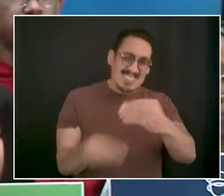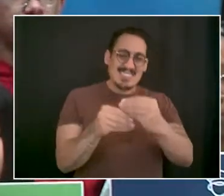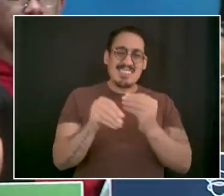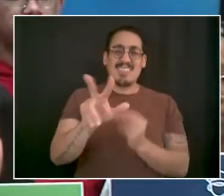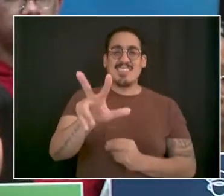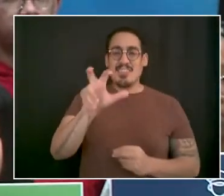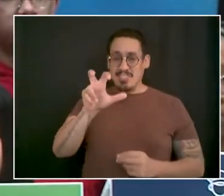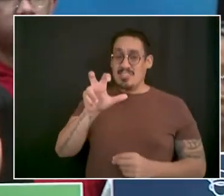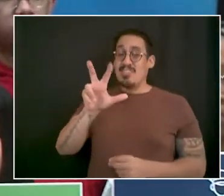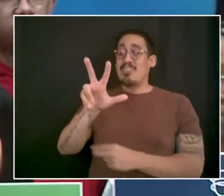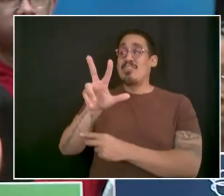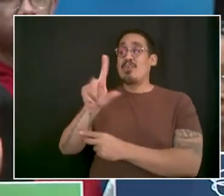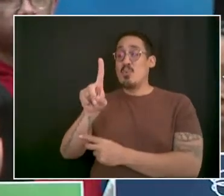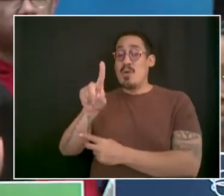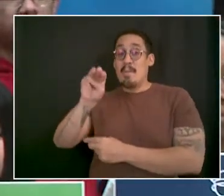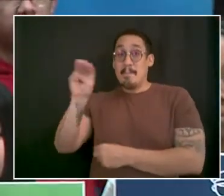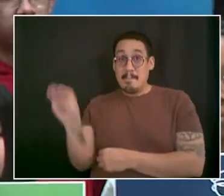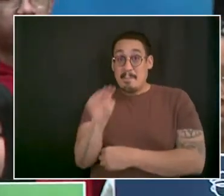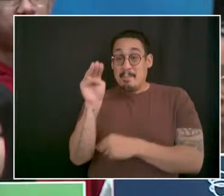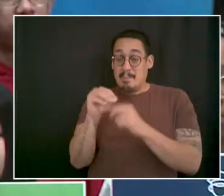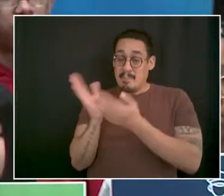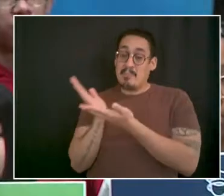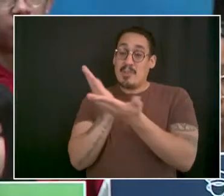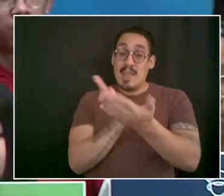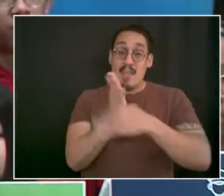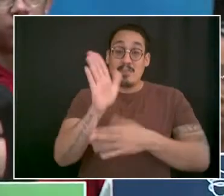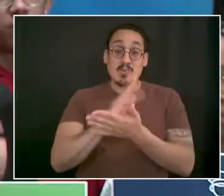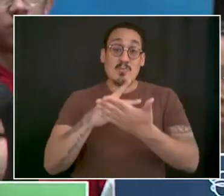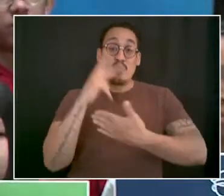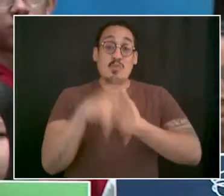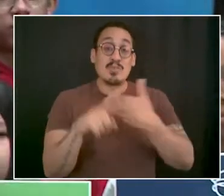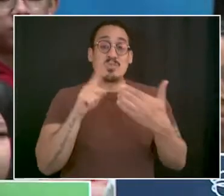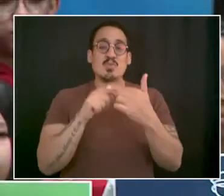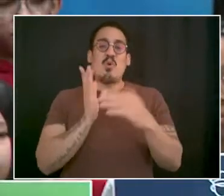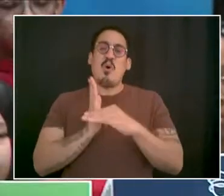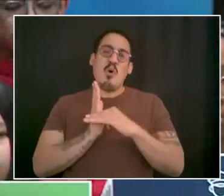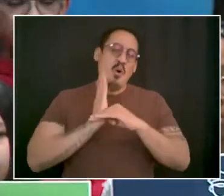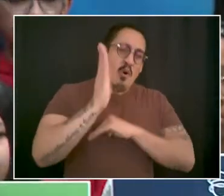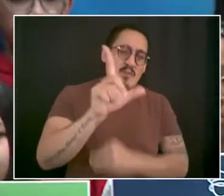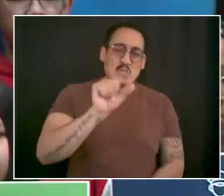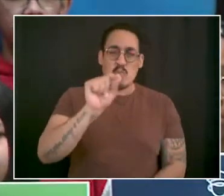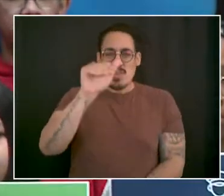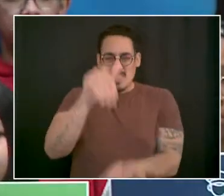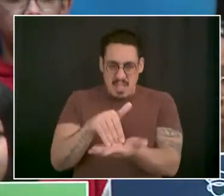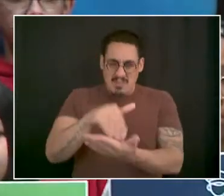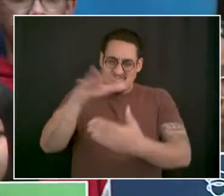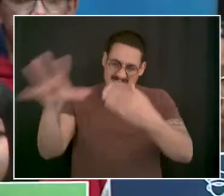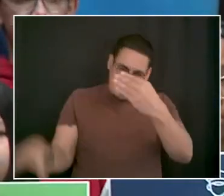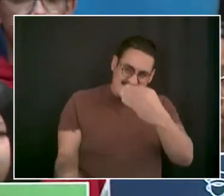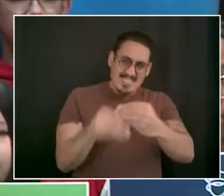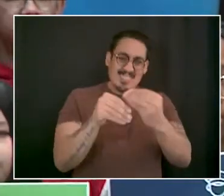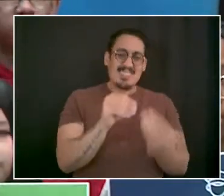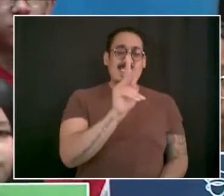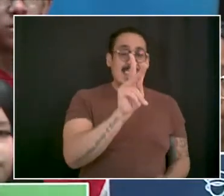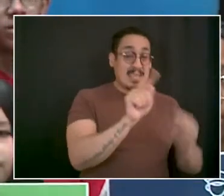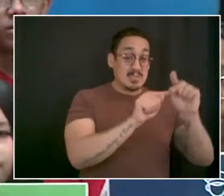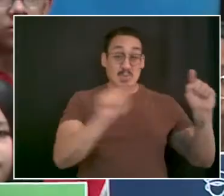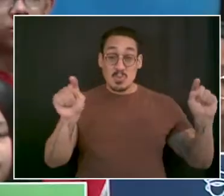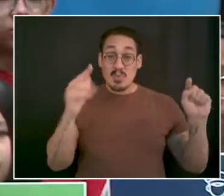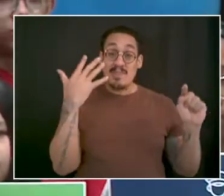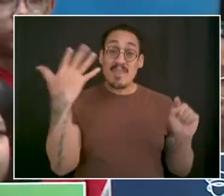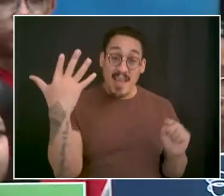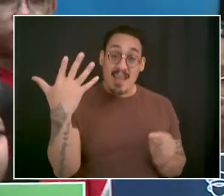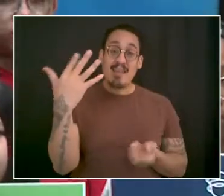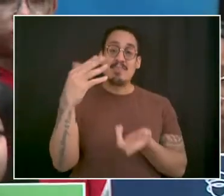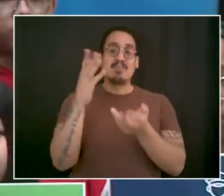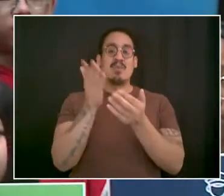$331 million to bring after-school programs to over 20,000 additional K-5 students over